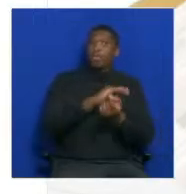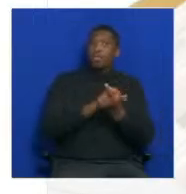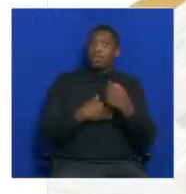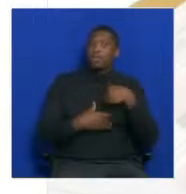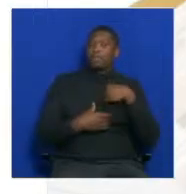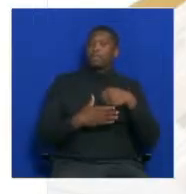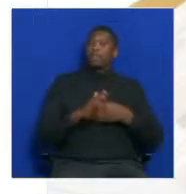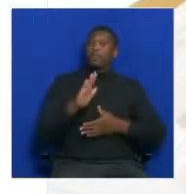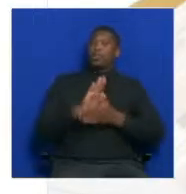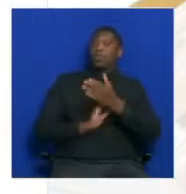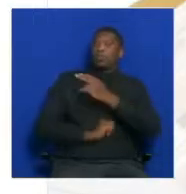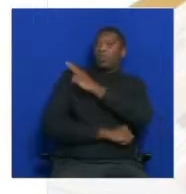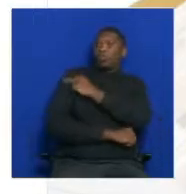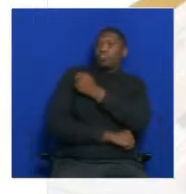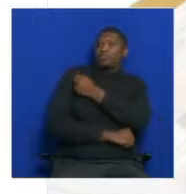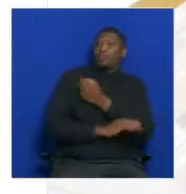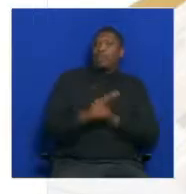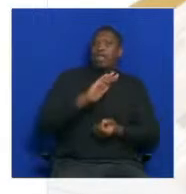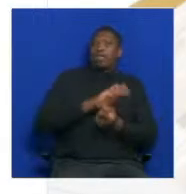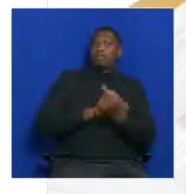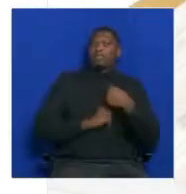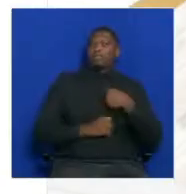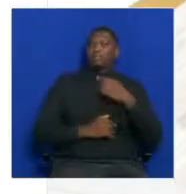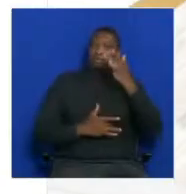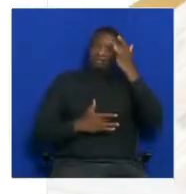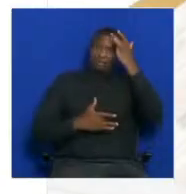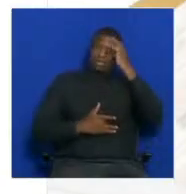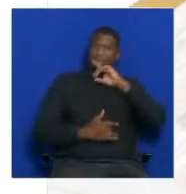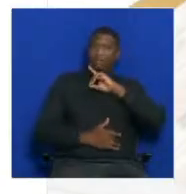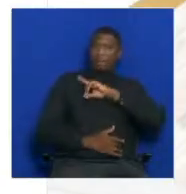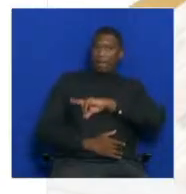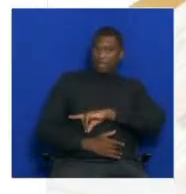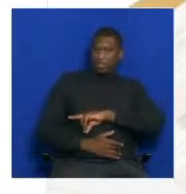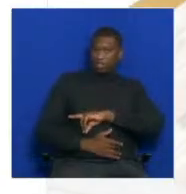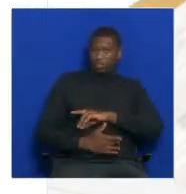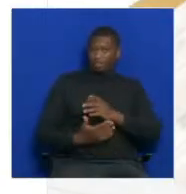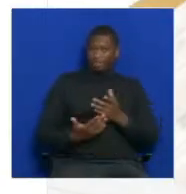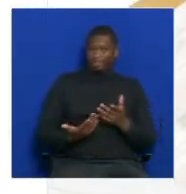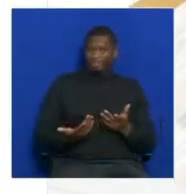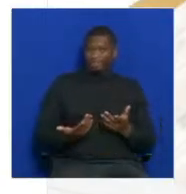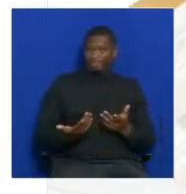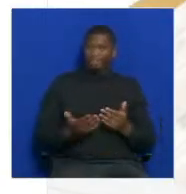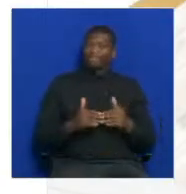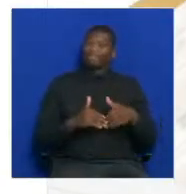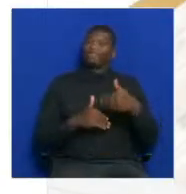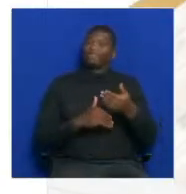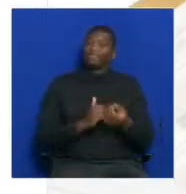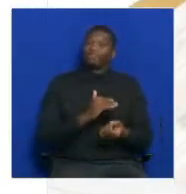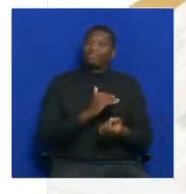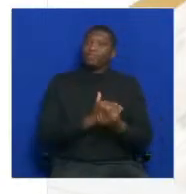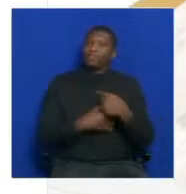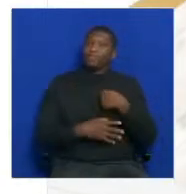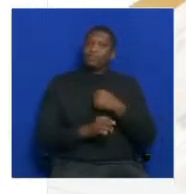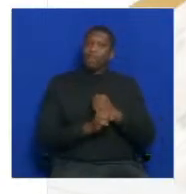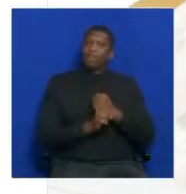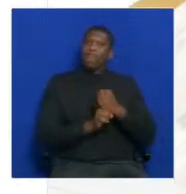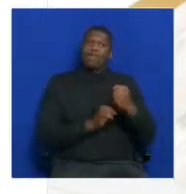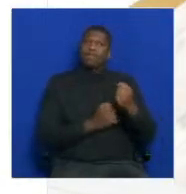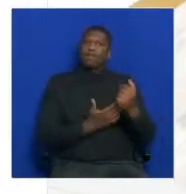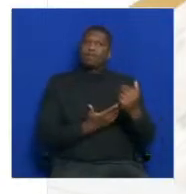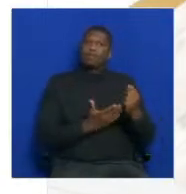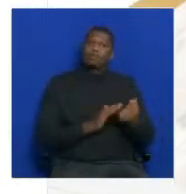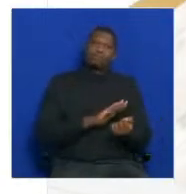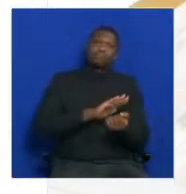depression. My request for a postponement had been refused, and I never gave evidence in my own